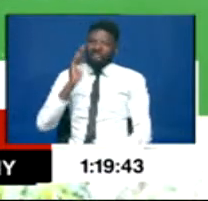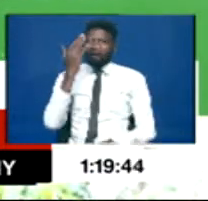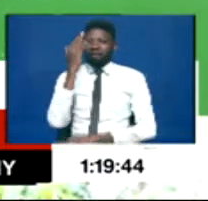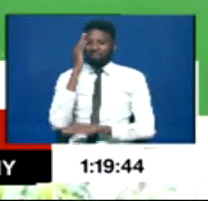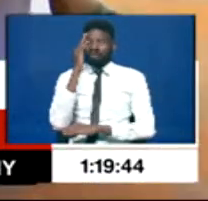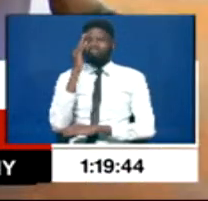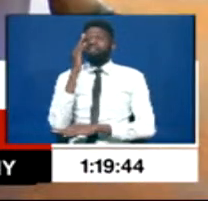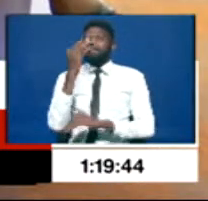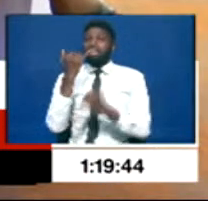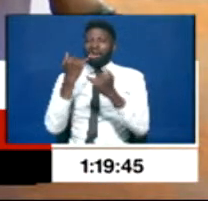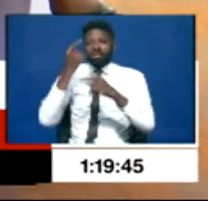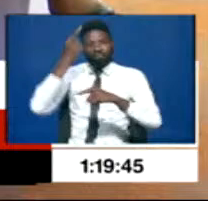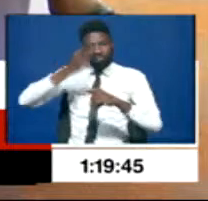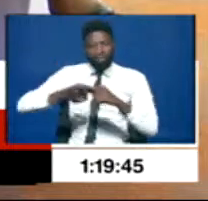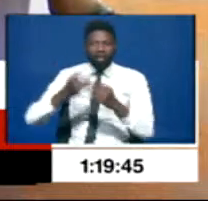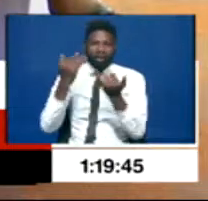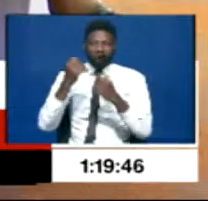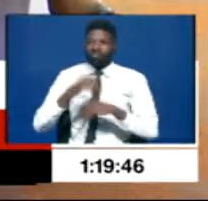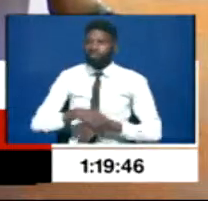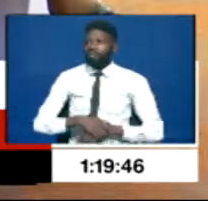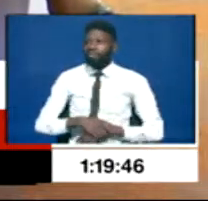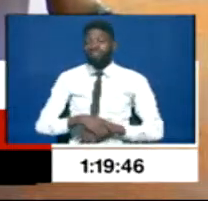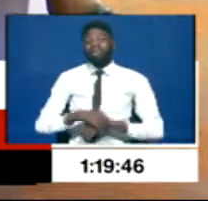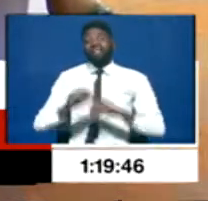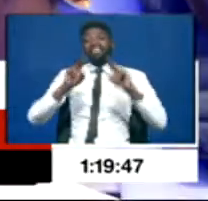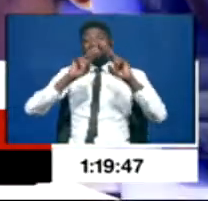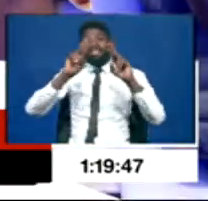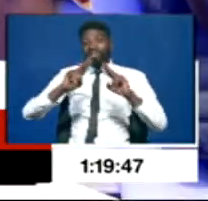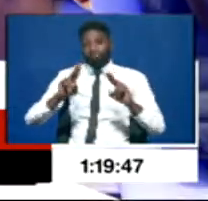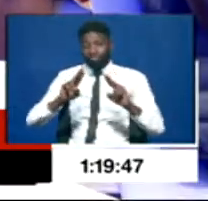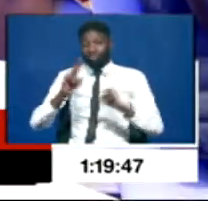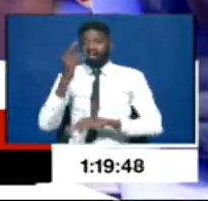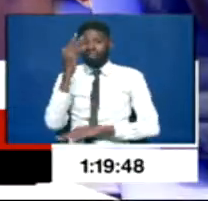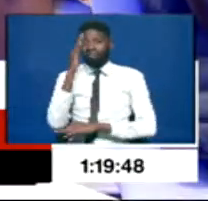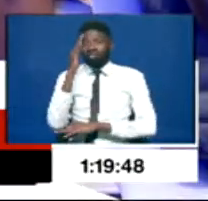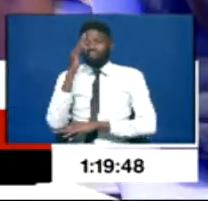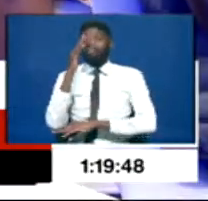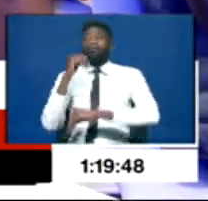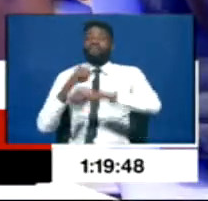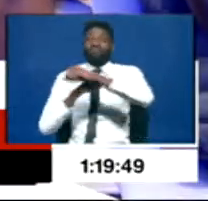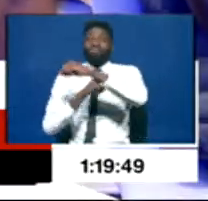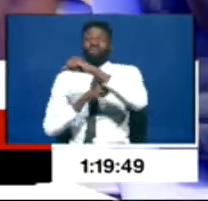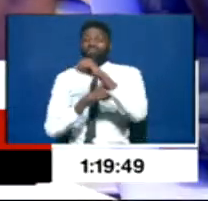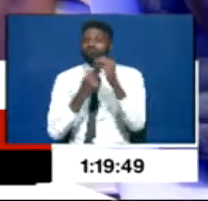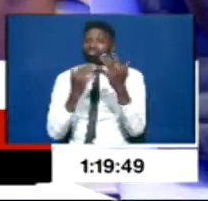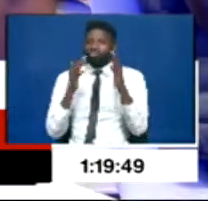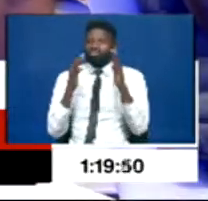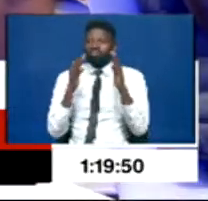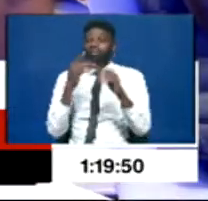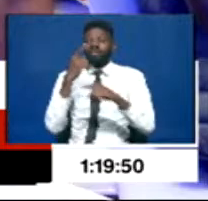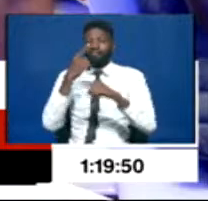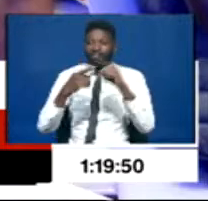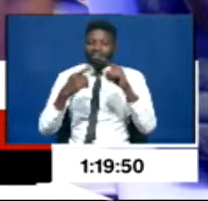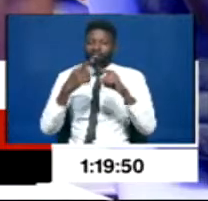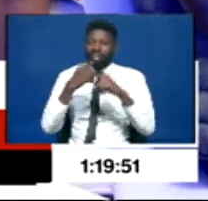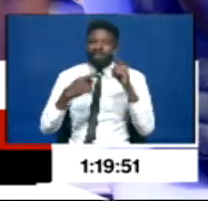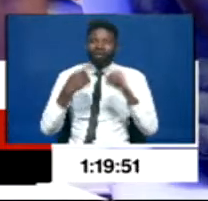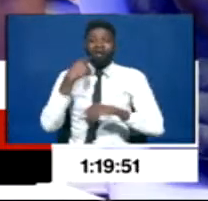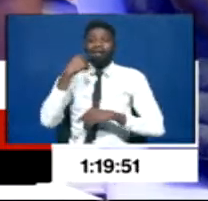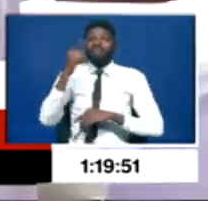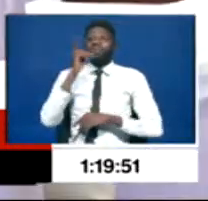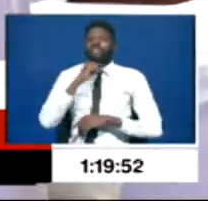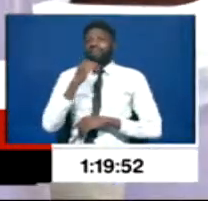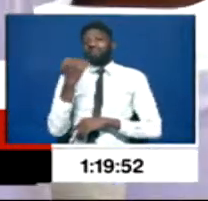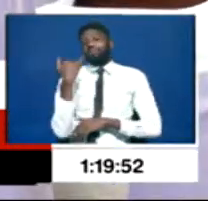International Tree Foundation celebrated 100 years in existence last evening. The Tree Planting and Reforestation Charity Organization Chief Executive Officer